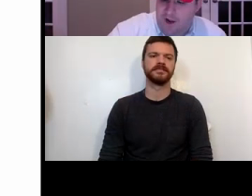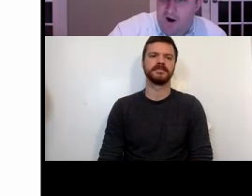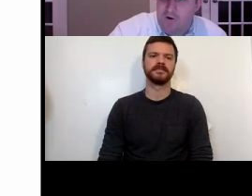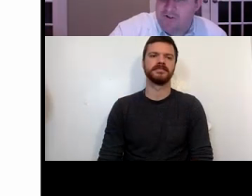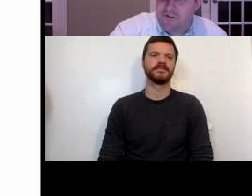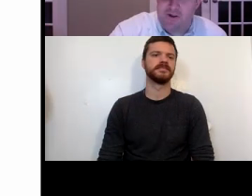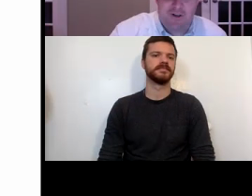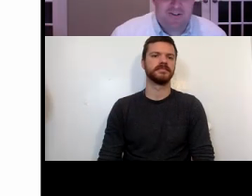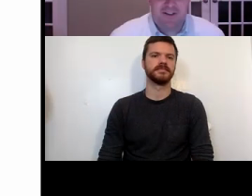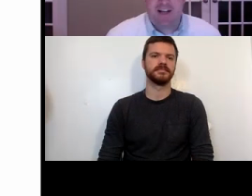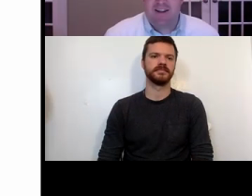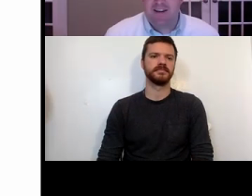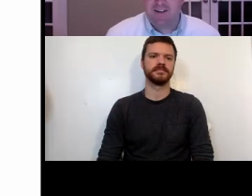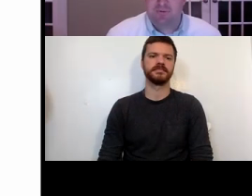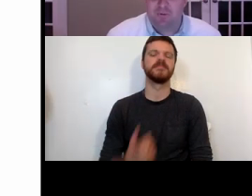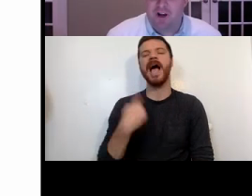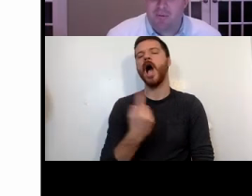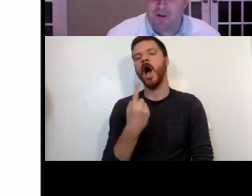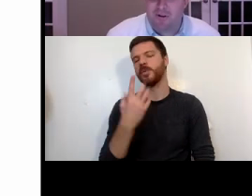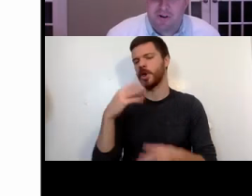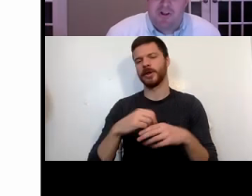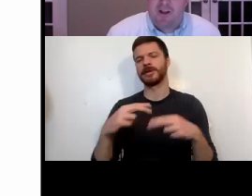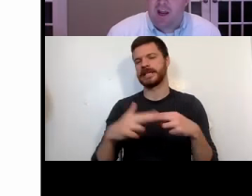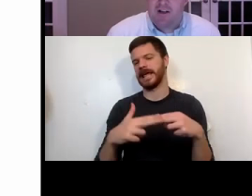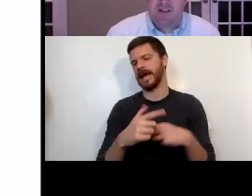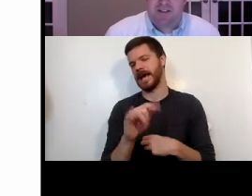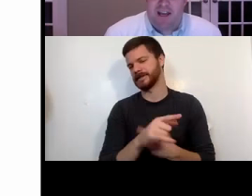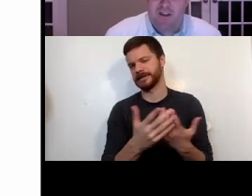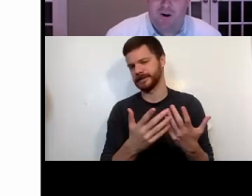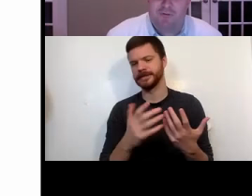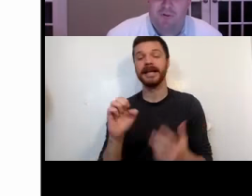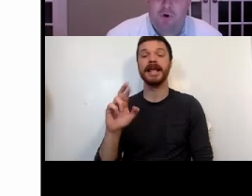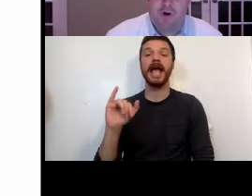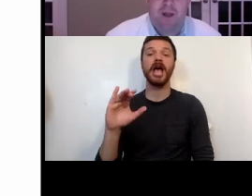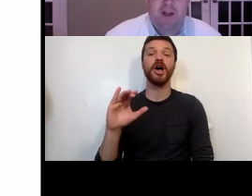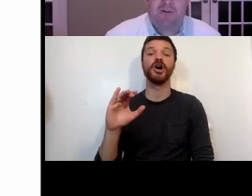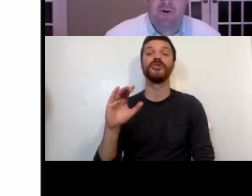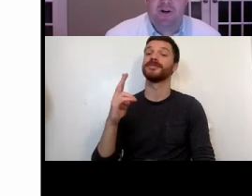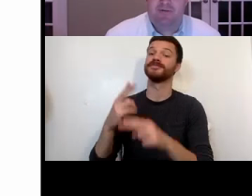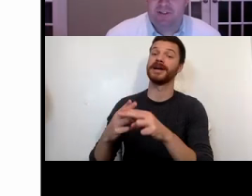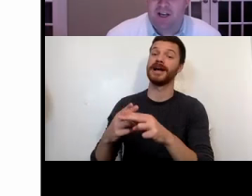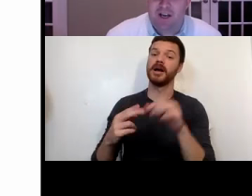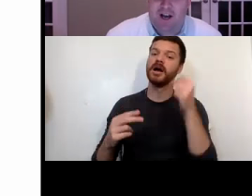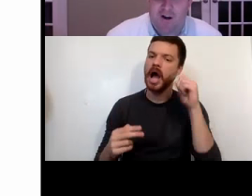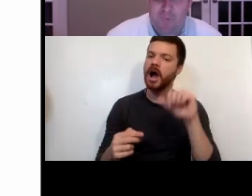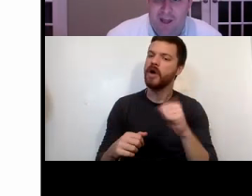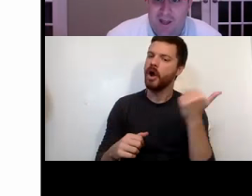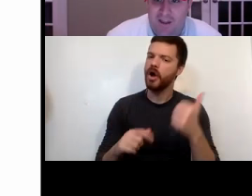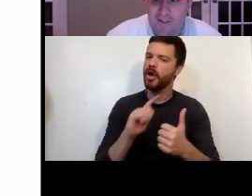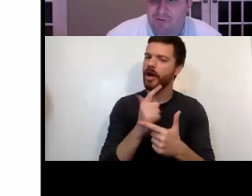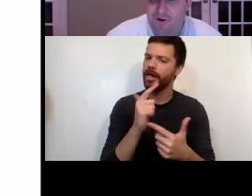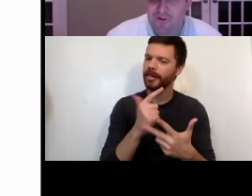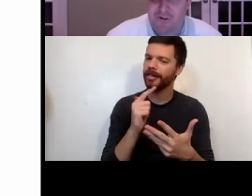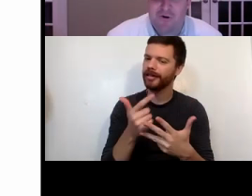I always just include a slide like this when we talk about something like ERIC, just to say there are, of course, many alternatives